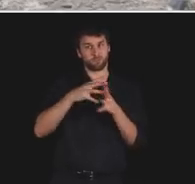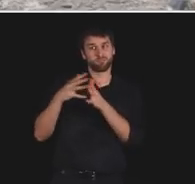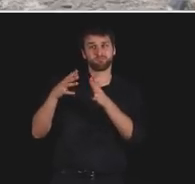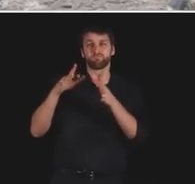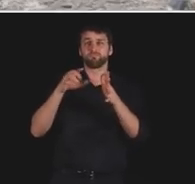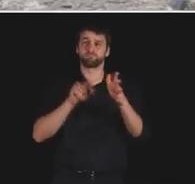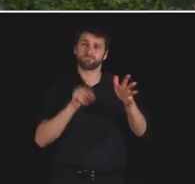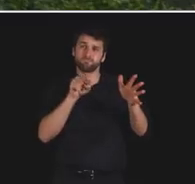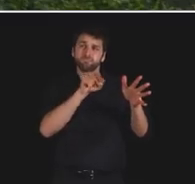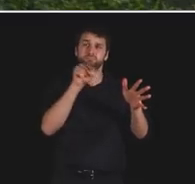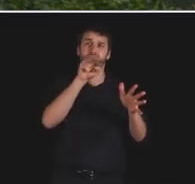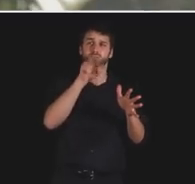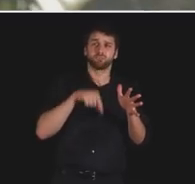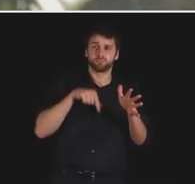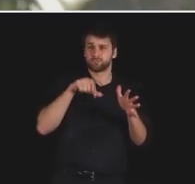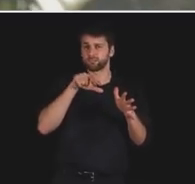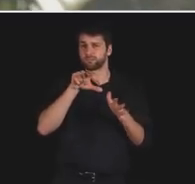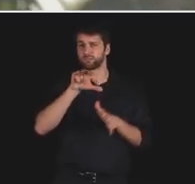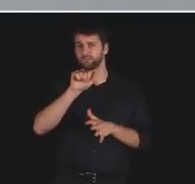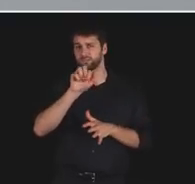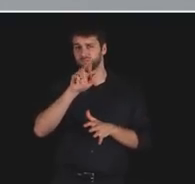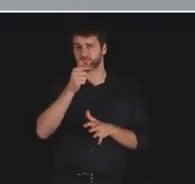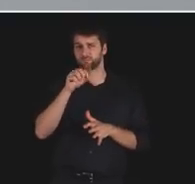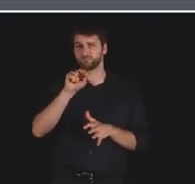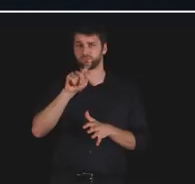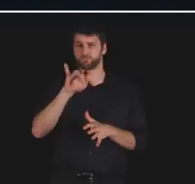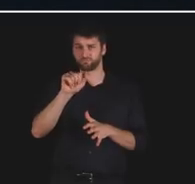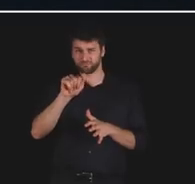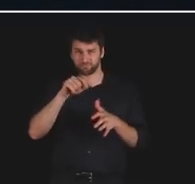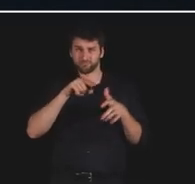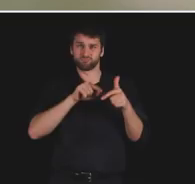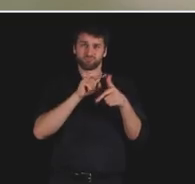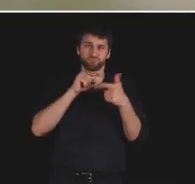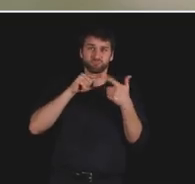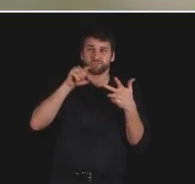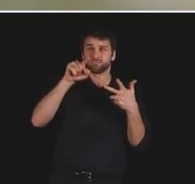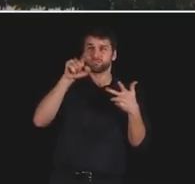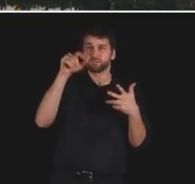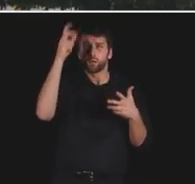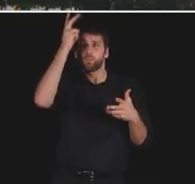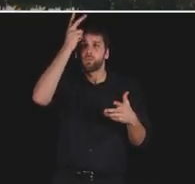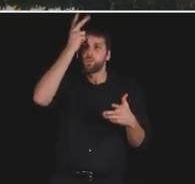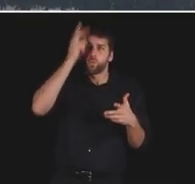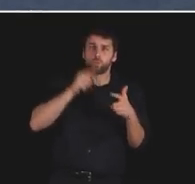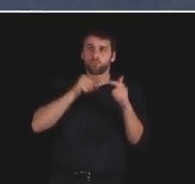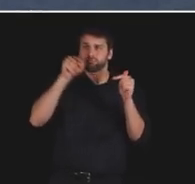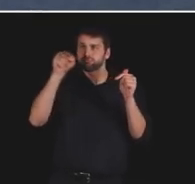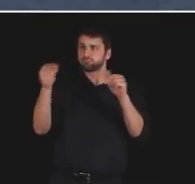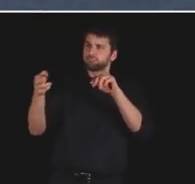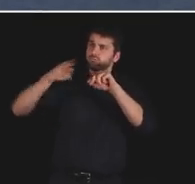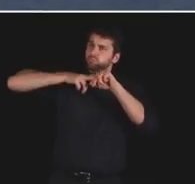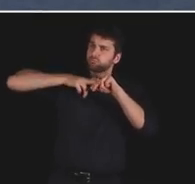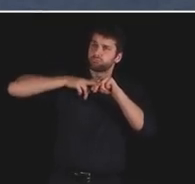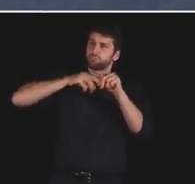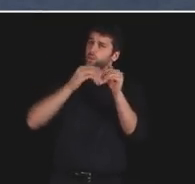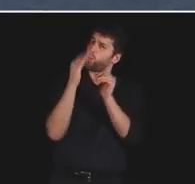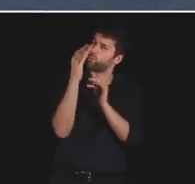in Argentina and kept right on going without a break. By mid-February, I was up in Peru and I was on past